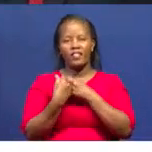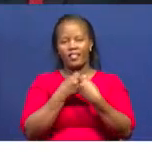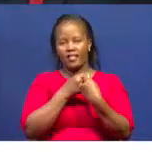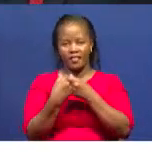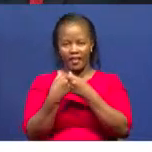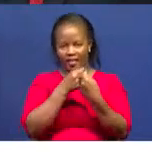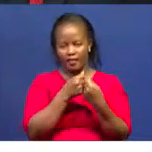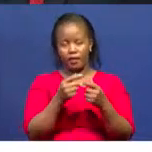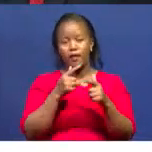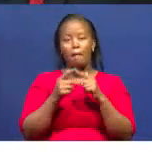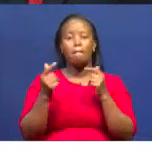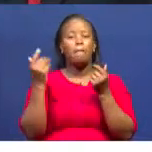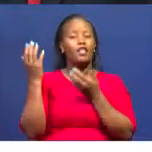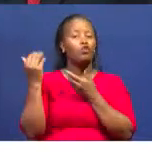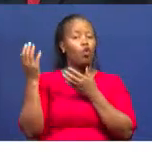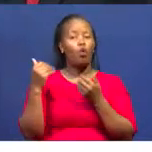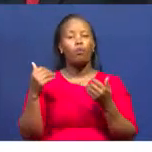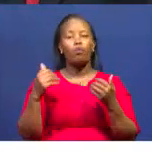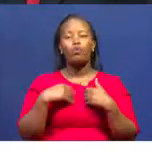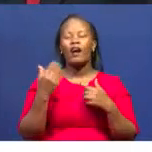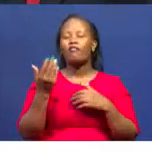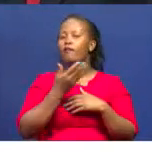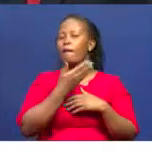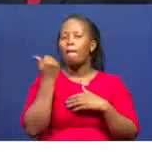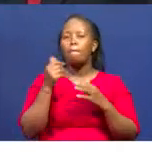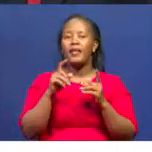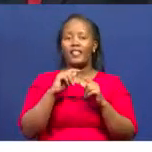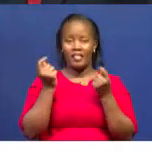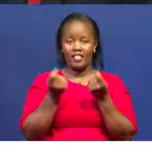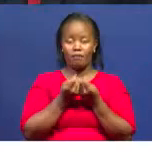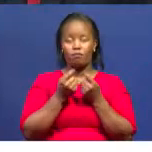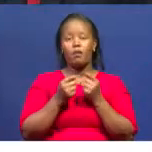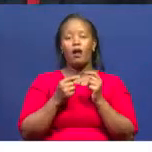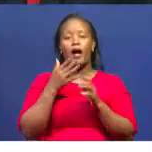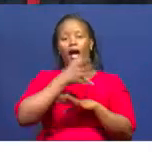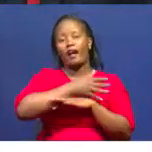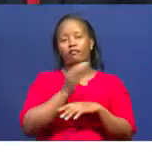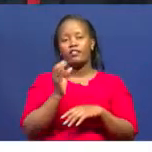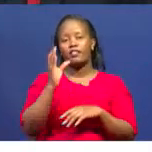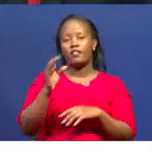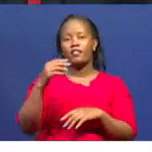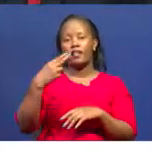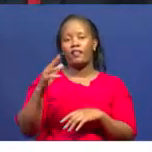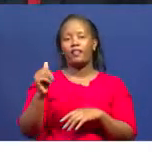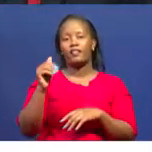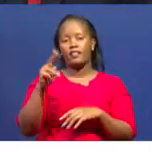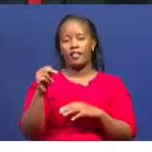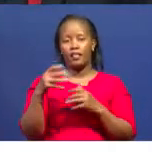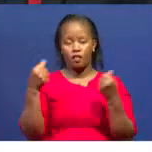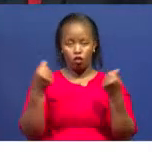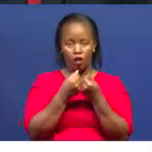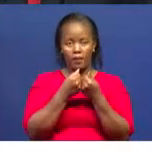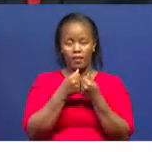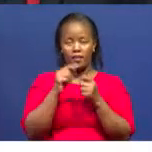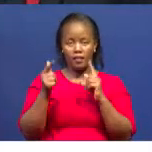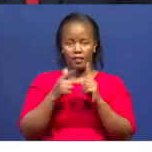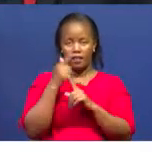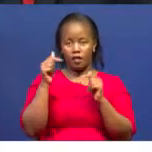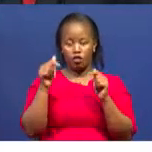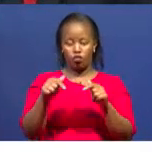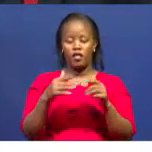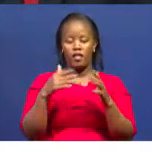hope that we'll have a better team especially after this tournament that we are starting today against Kenya